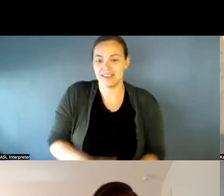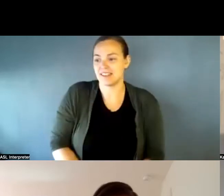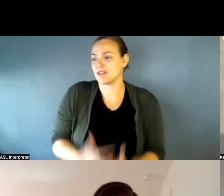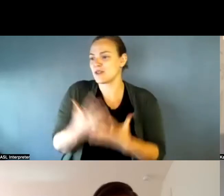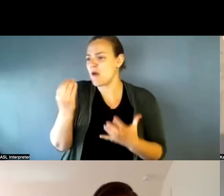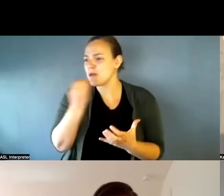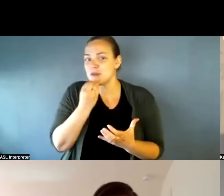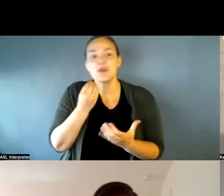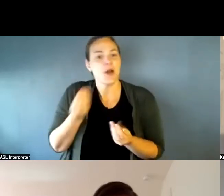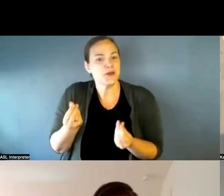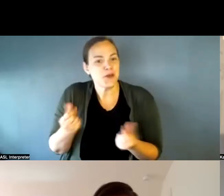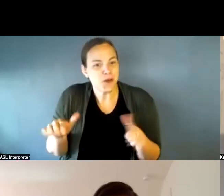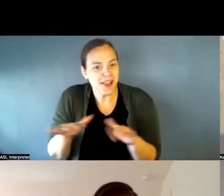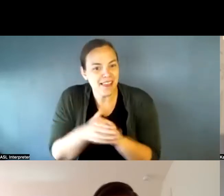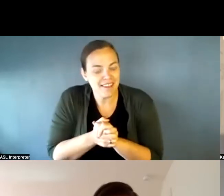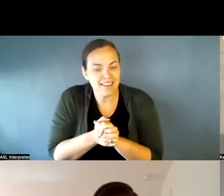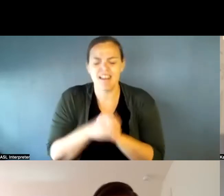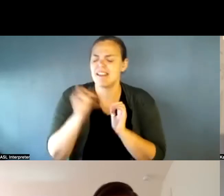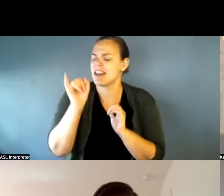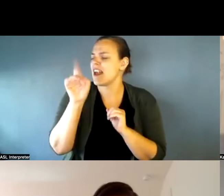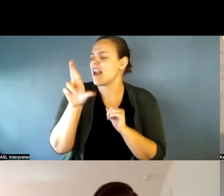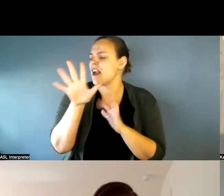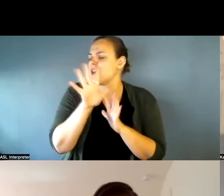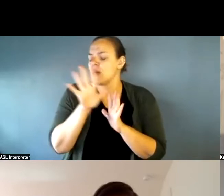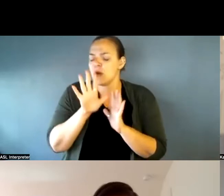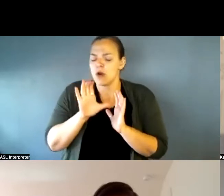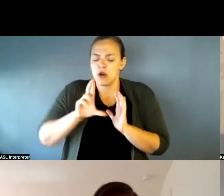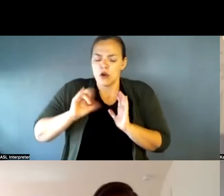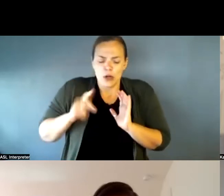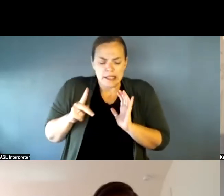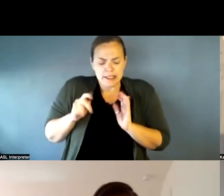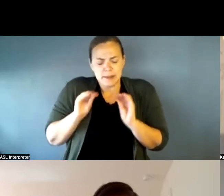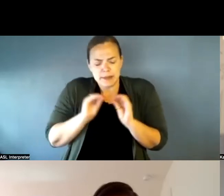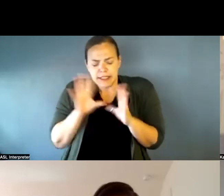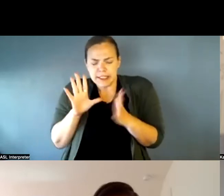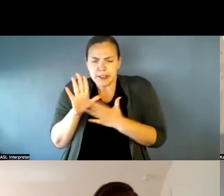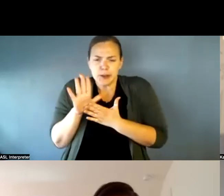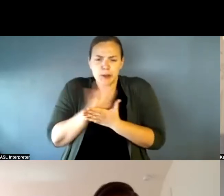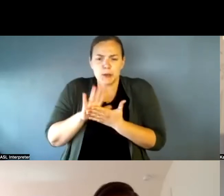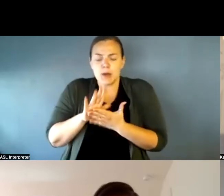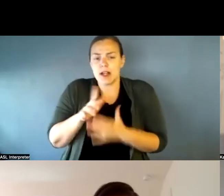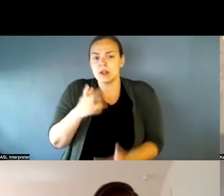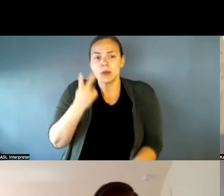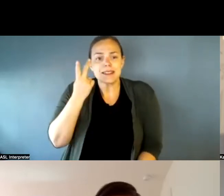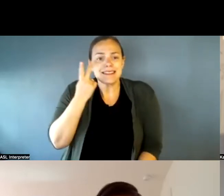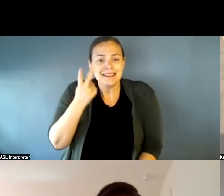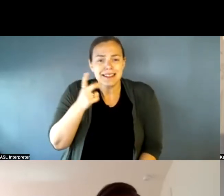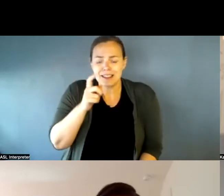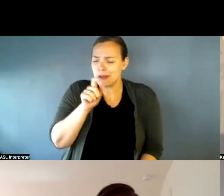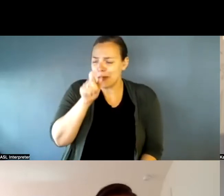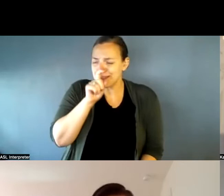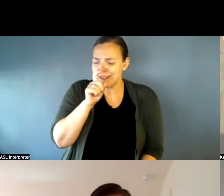soil. And the air is just crisp and clear, and the eagles fly, and the ravens